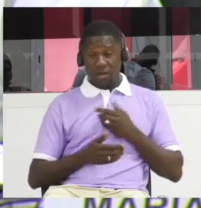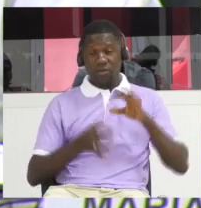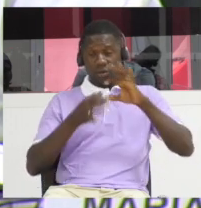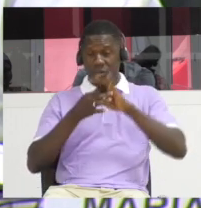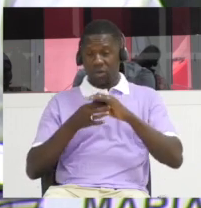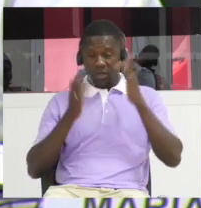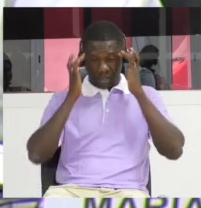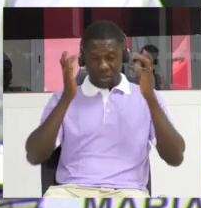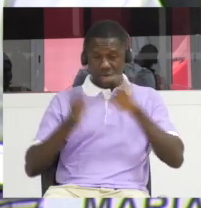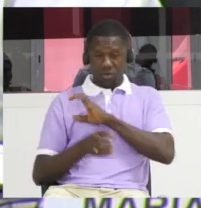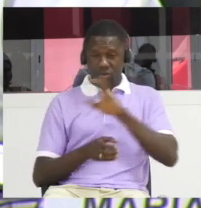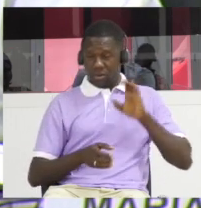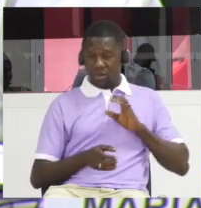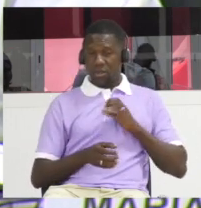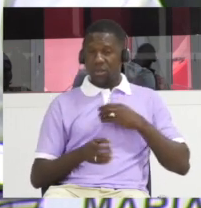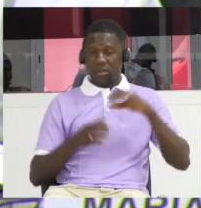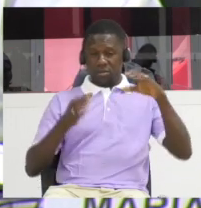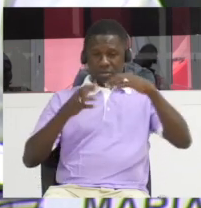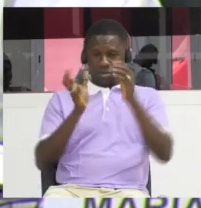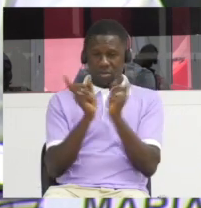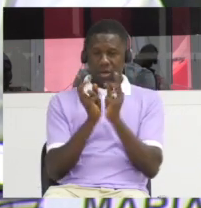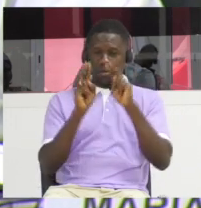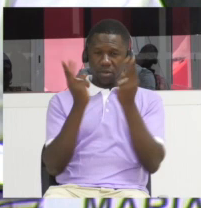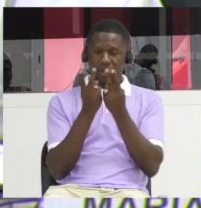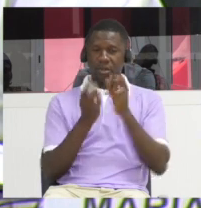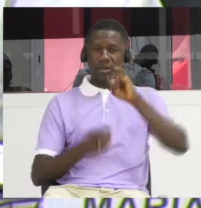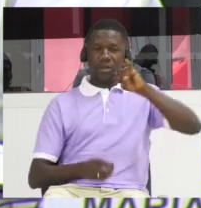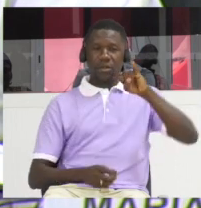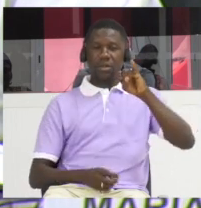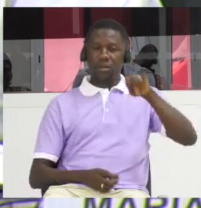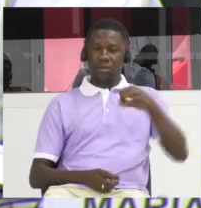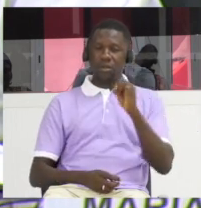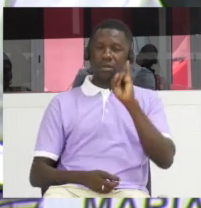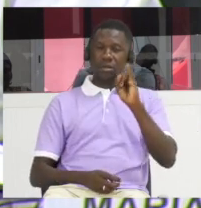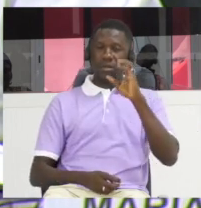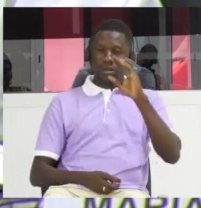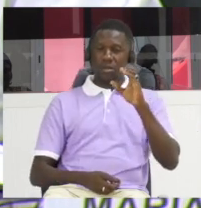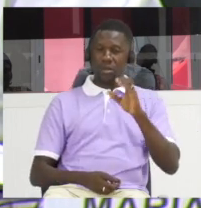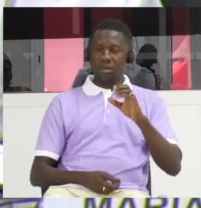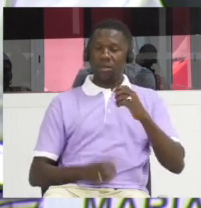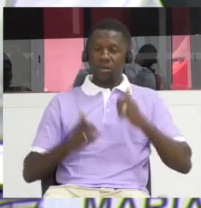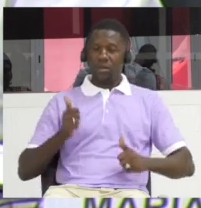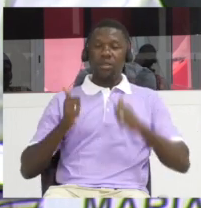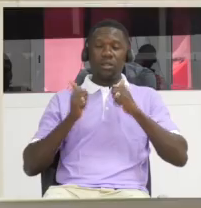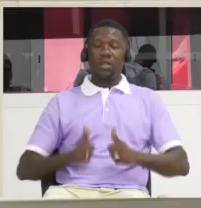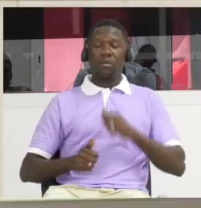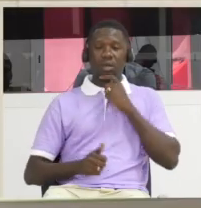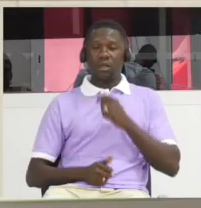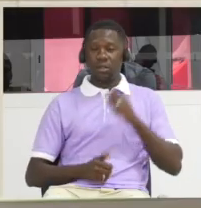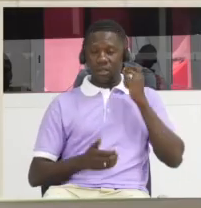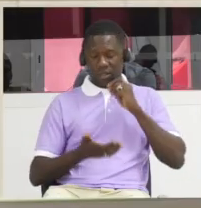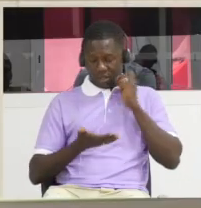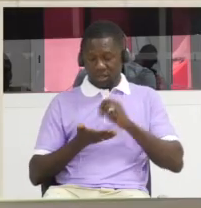Intelligence Committee, in brackets JIC, which was chaired by the Secretary General and whose